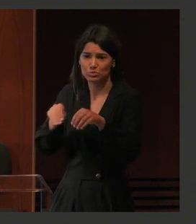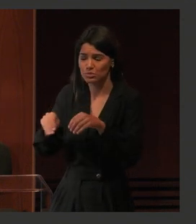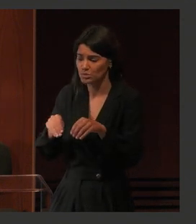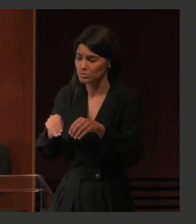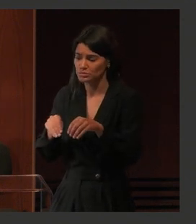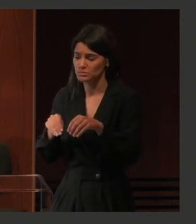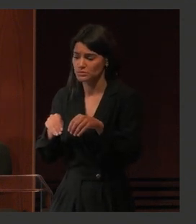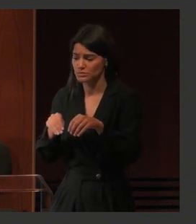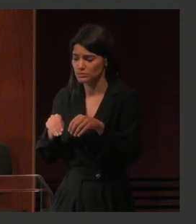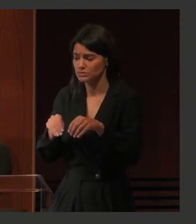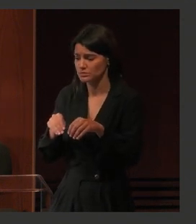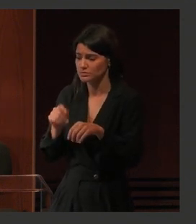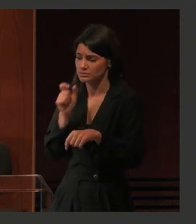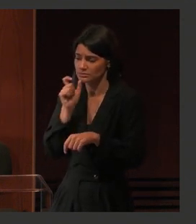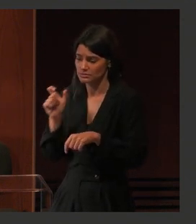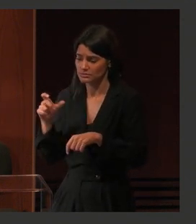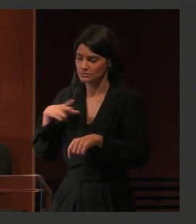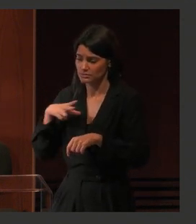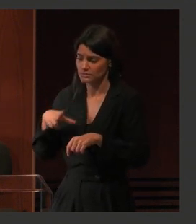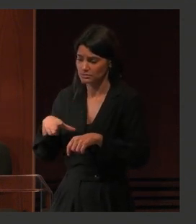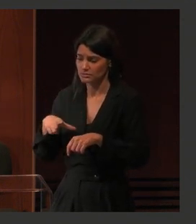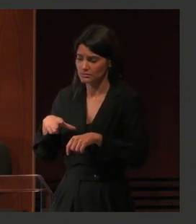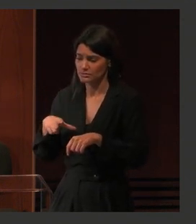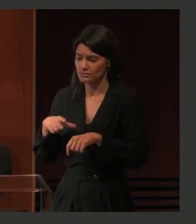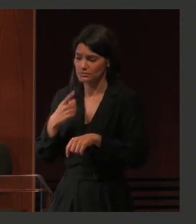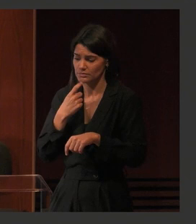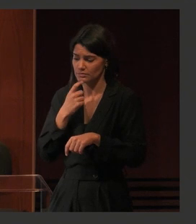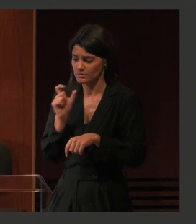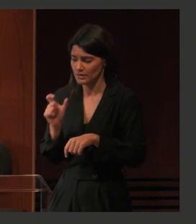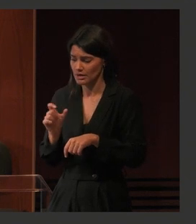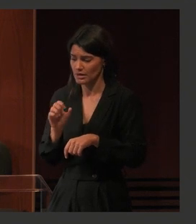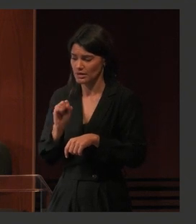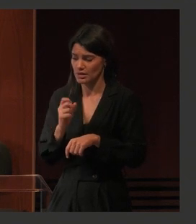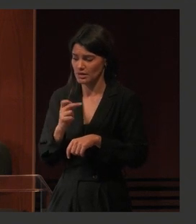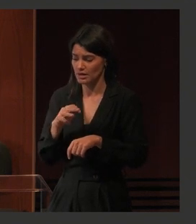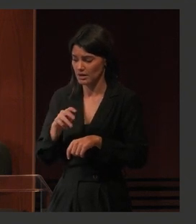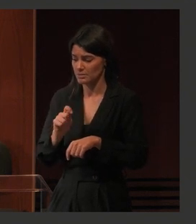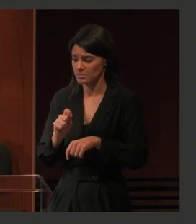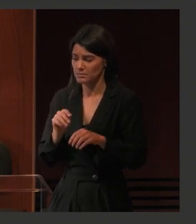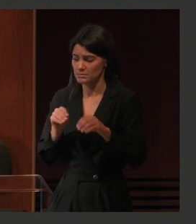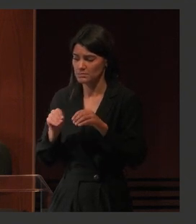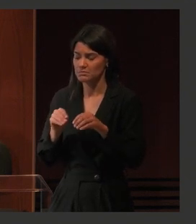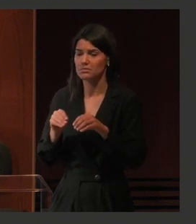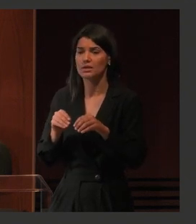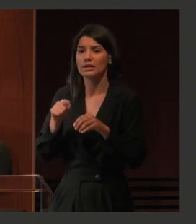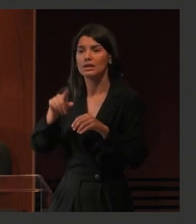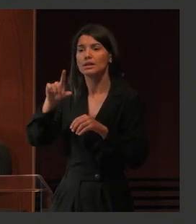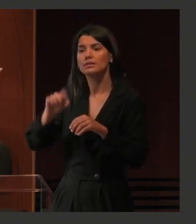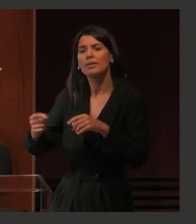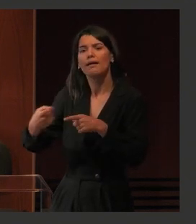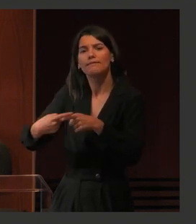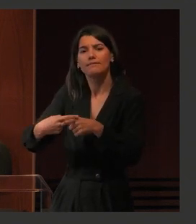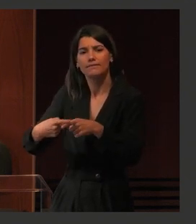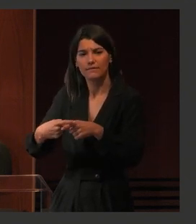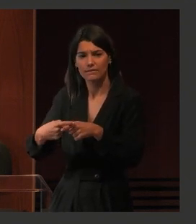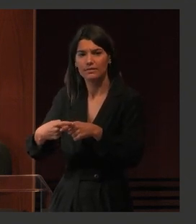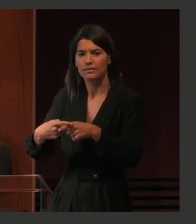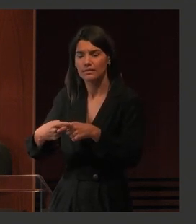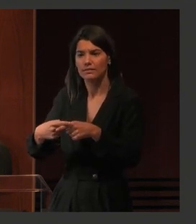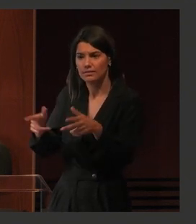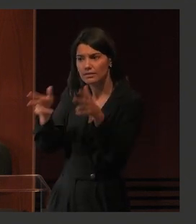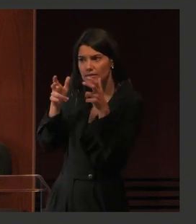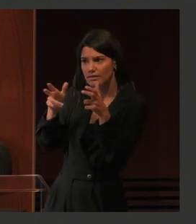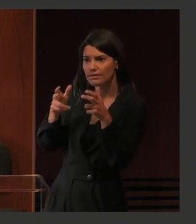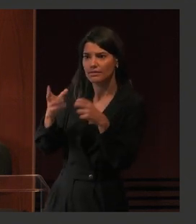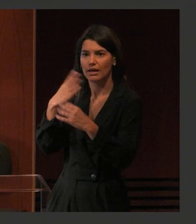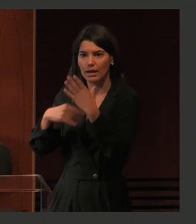already. It is a creation of a retention of interest in learning because they want to have, want